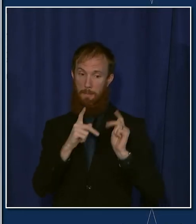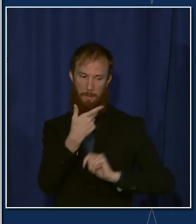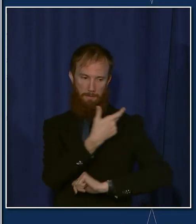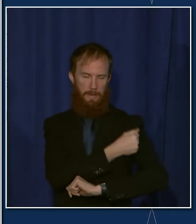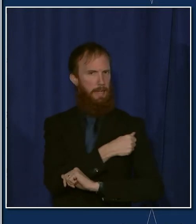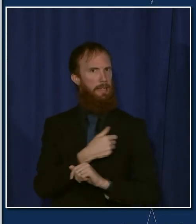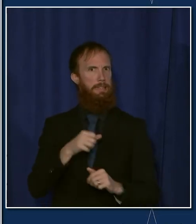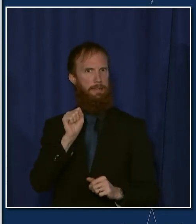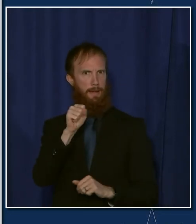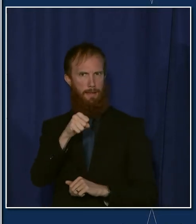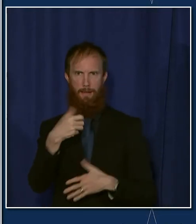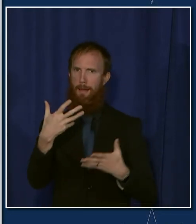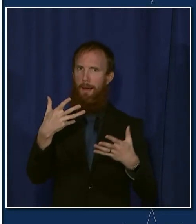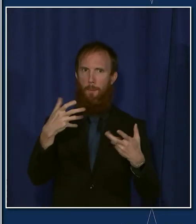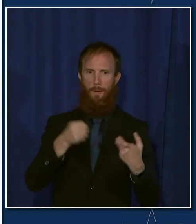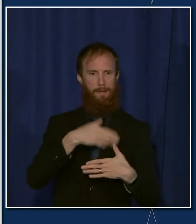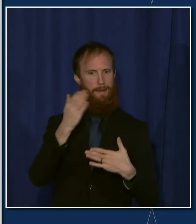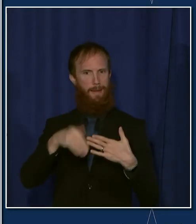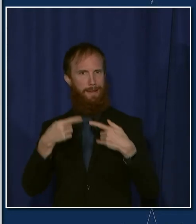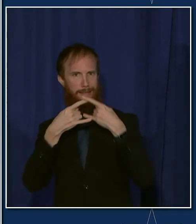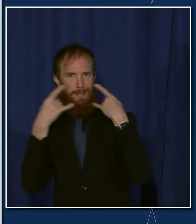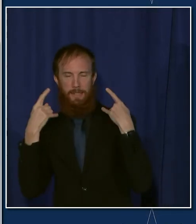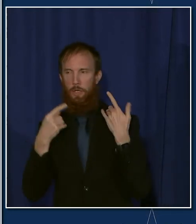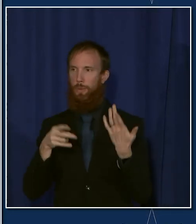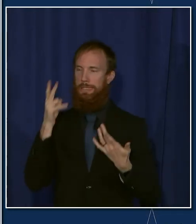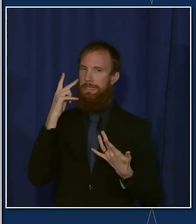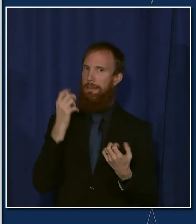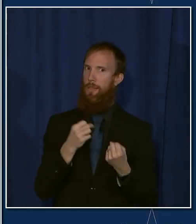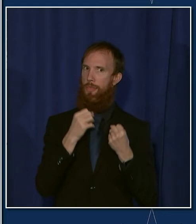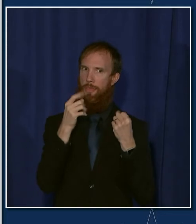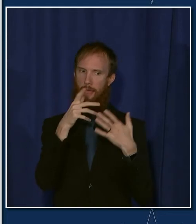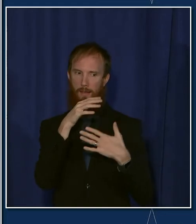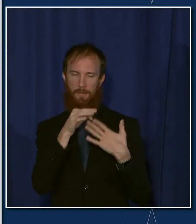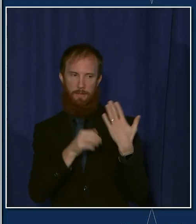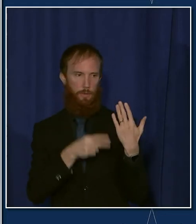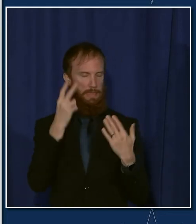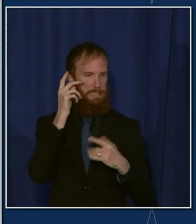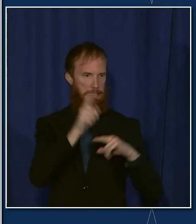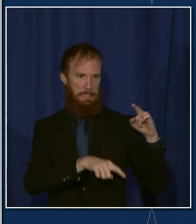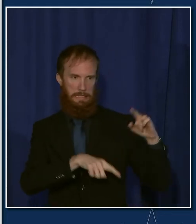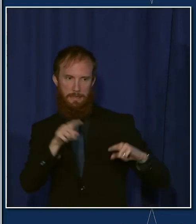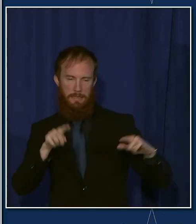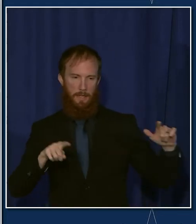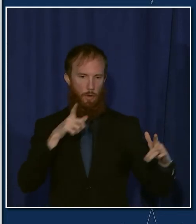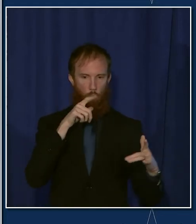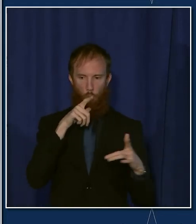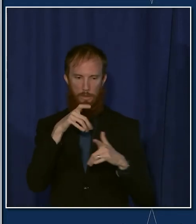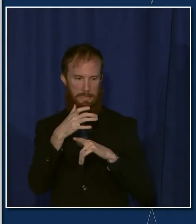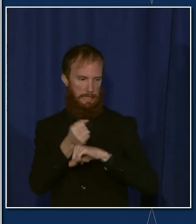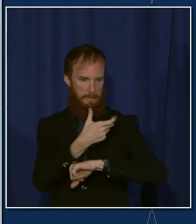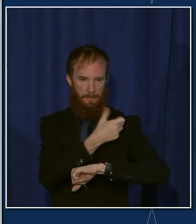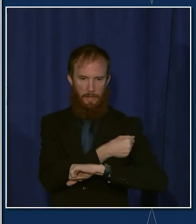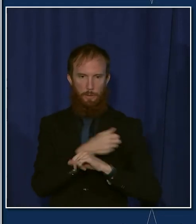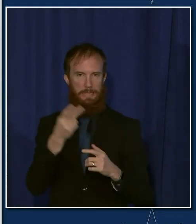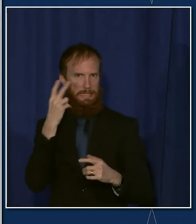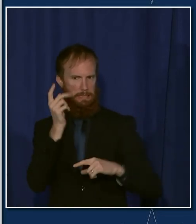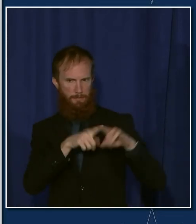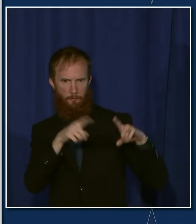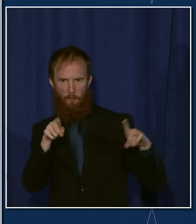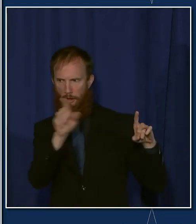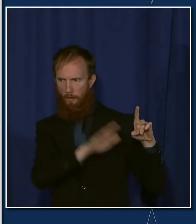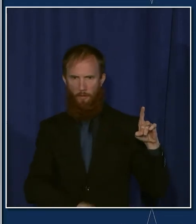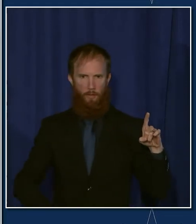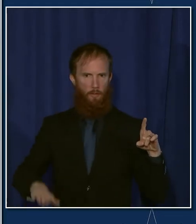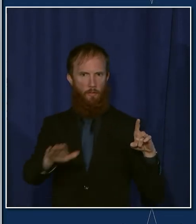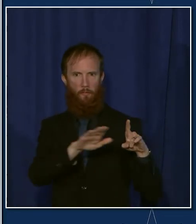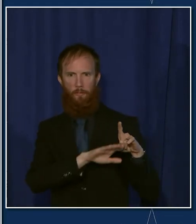in. We see a lot of variability in vaccination rates, even here in Chicago, and certainly a lot